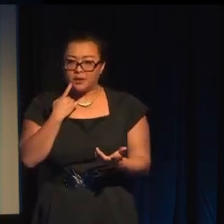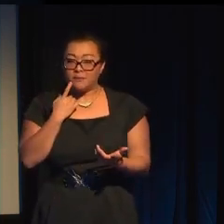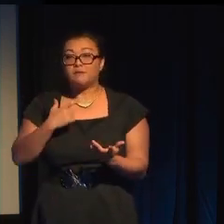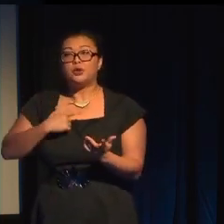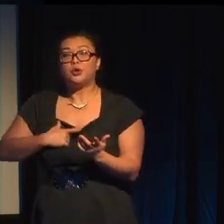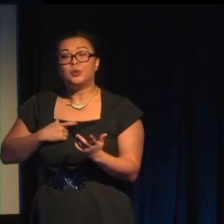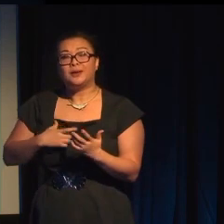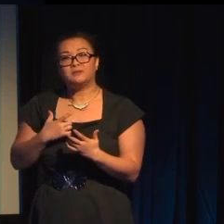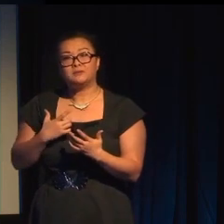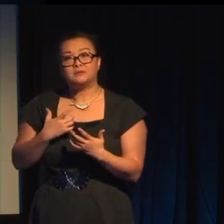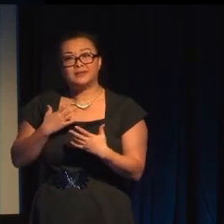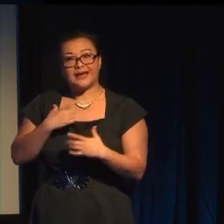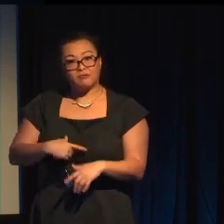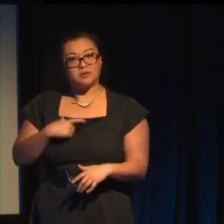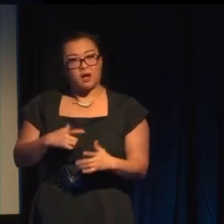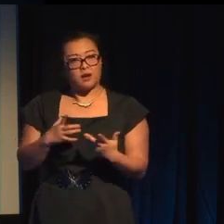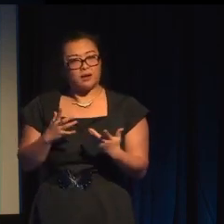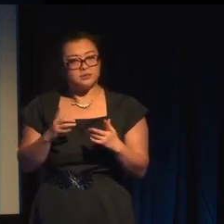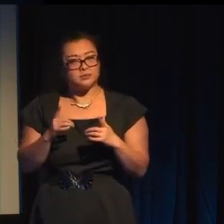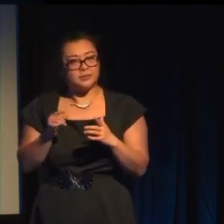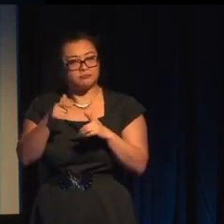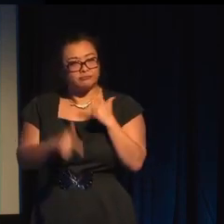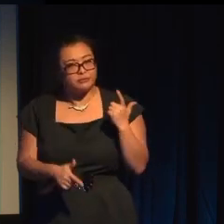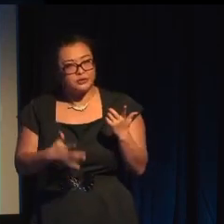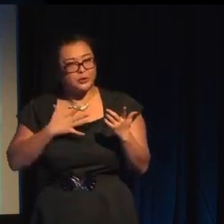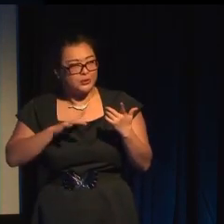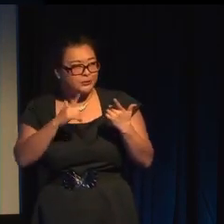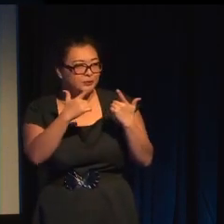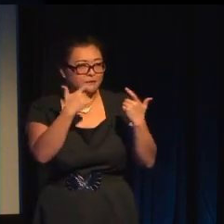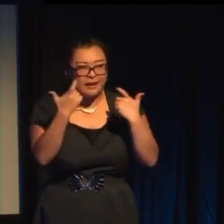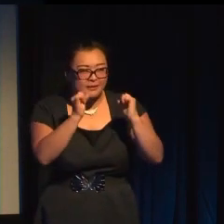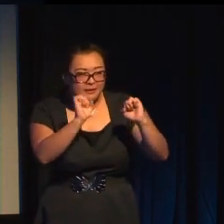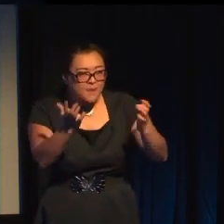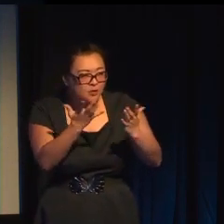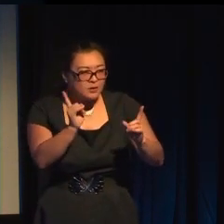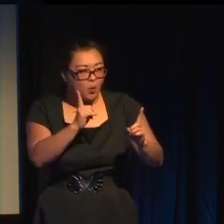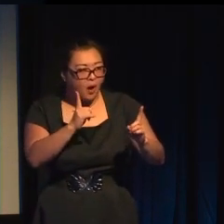you've got to learn what their motivations are and subvert the world. And